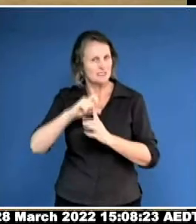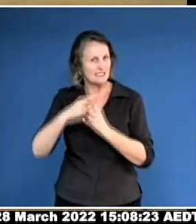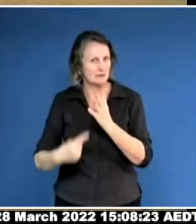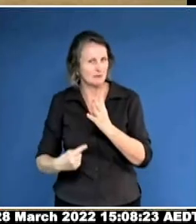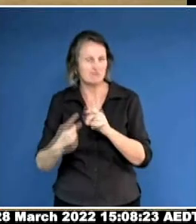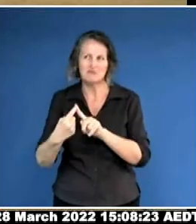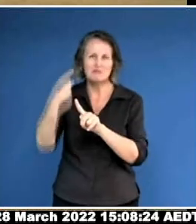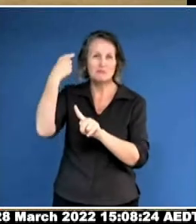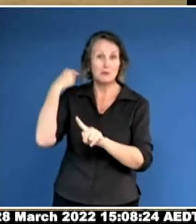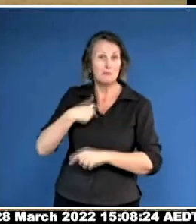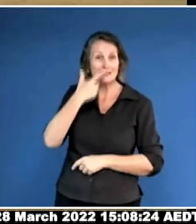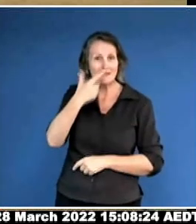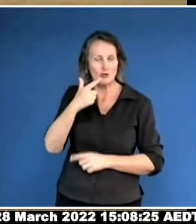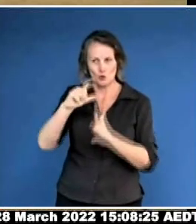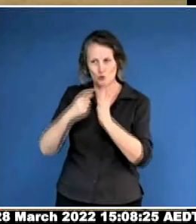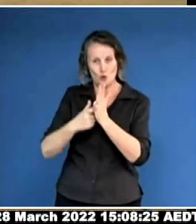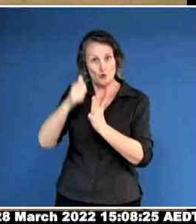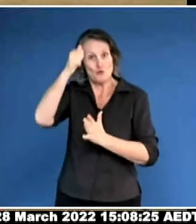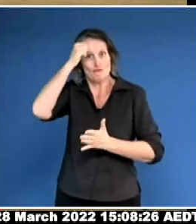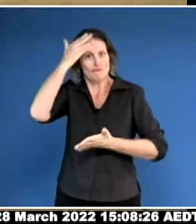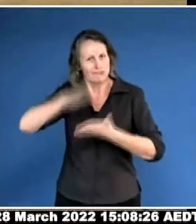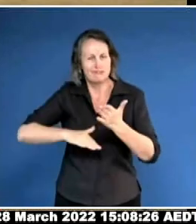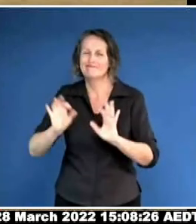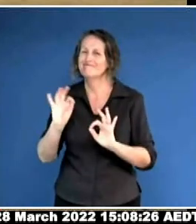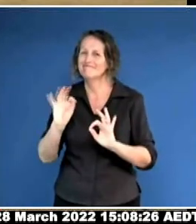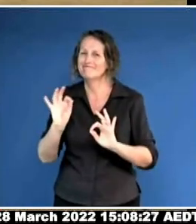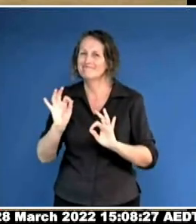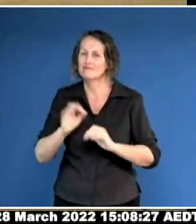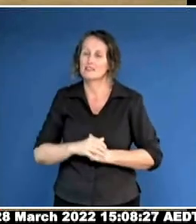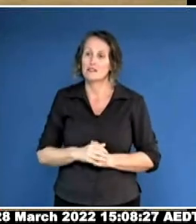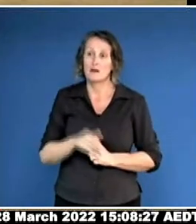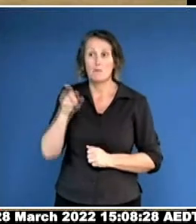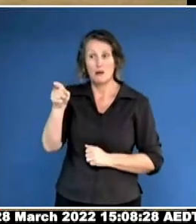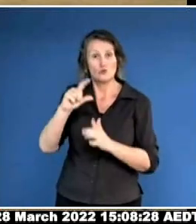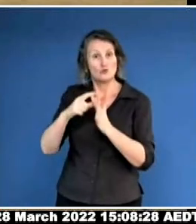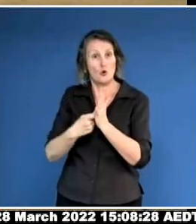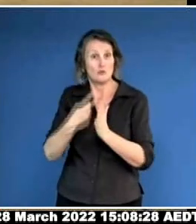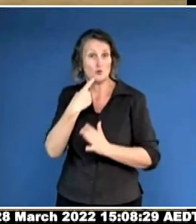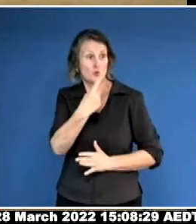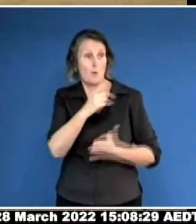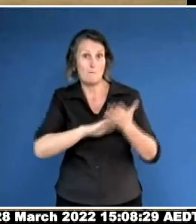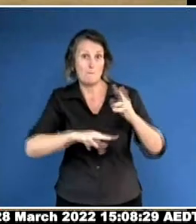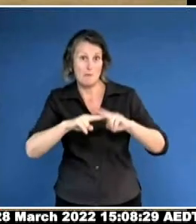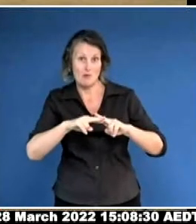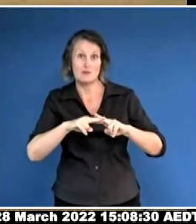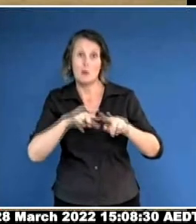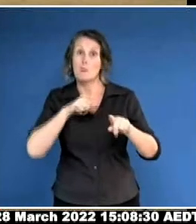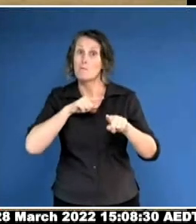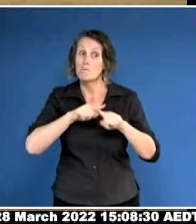back then. I was made aware of the diagnosis that the condition primarily affected males, not